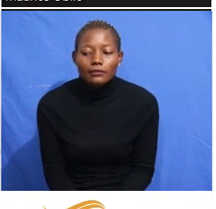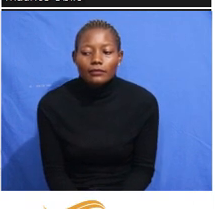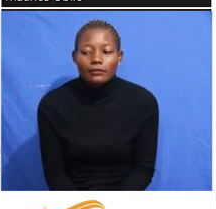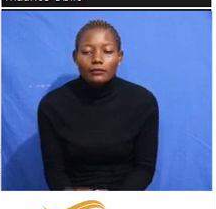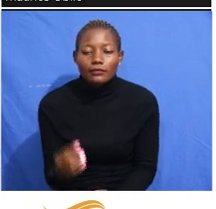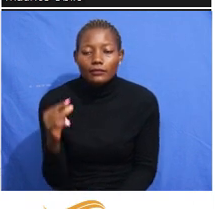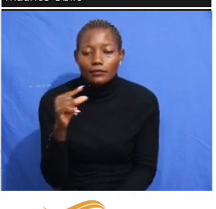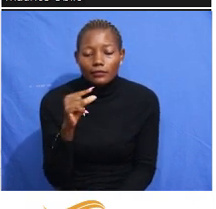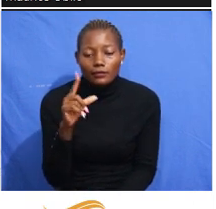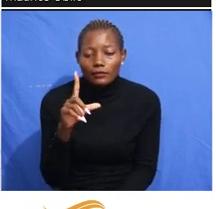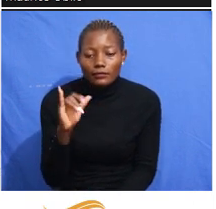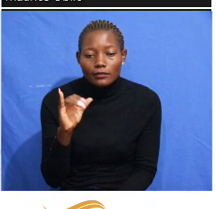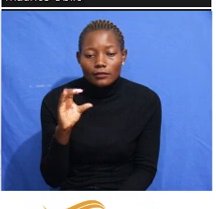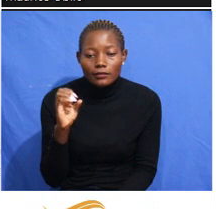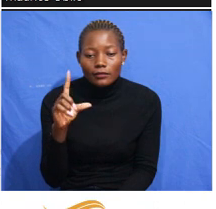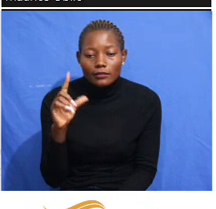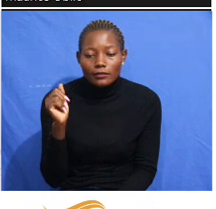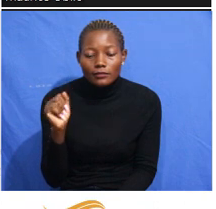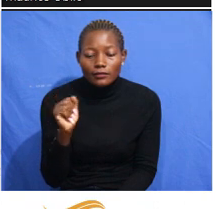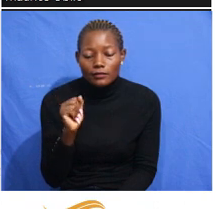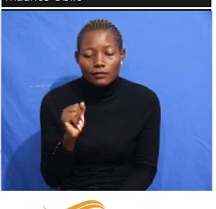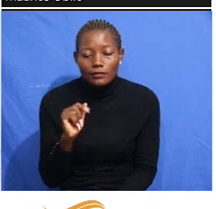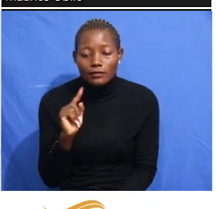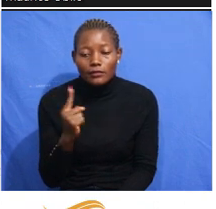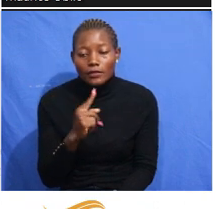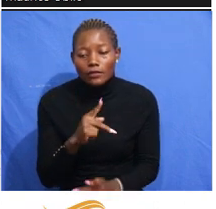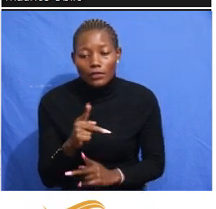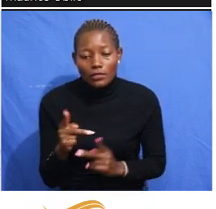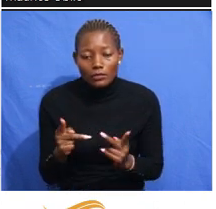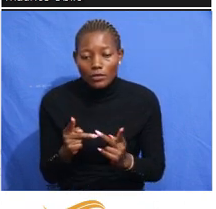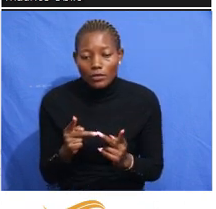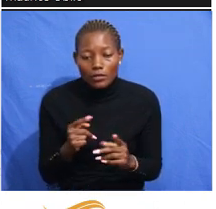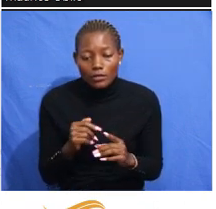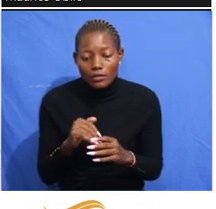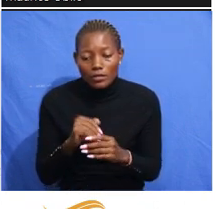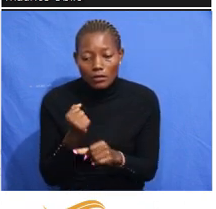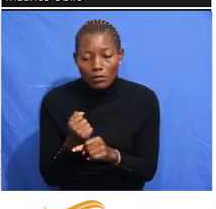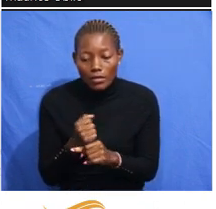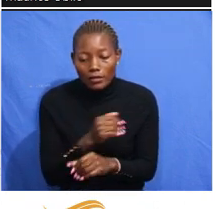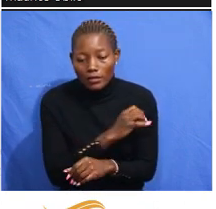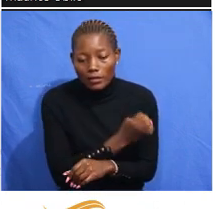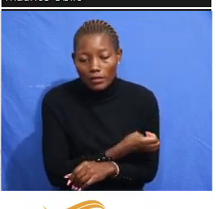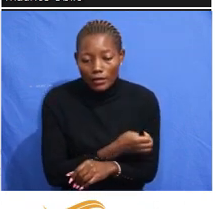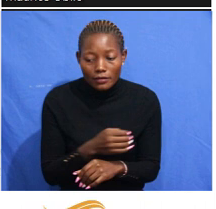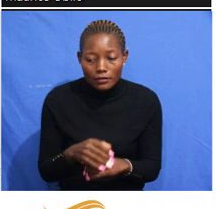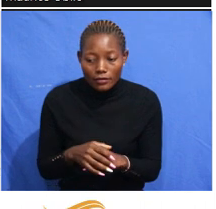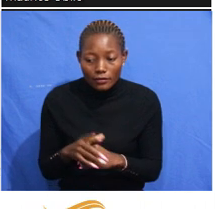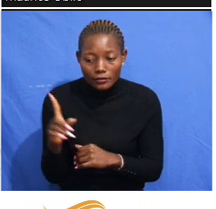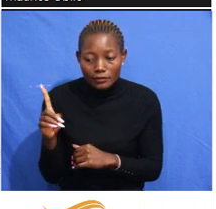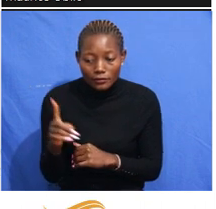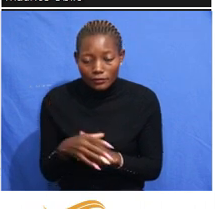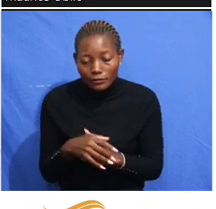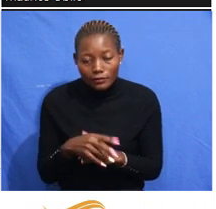Glycolysis is the first process in manufacture of energy. It was discovered by those